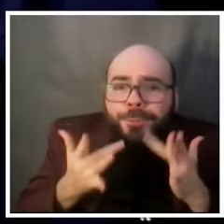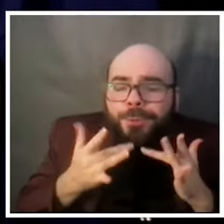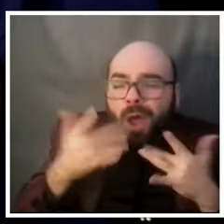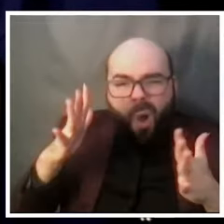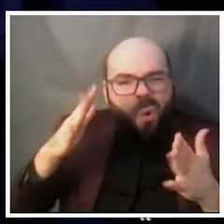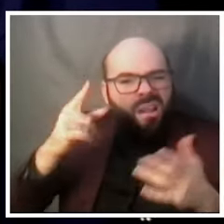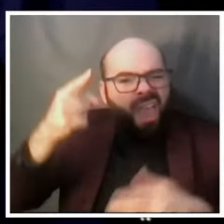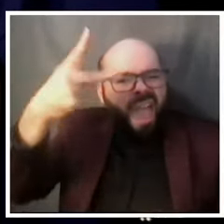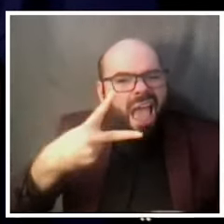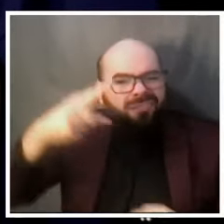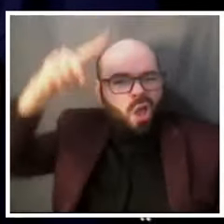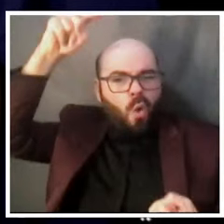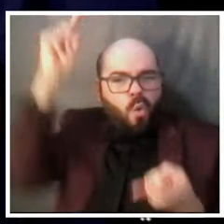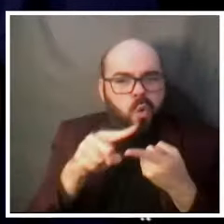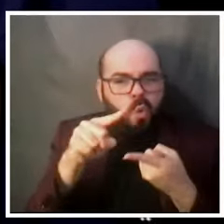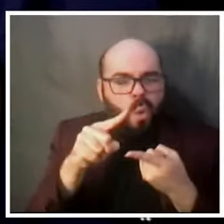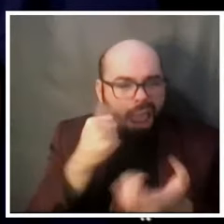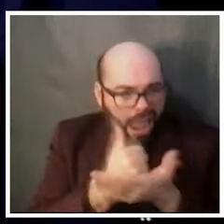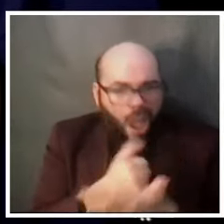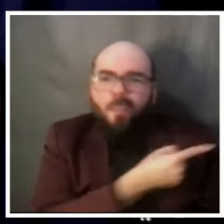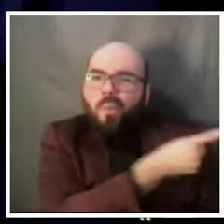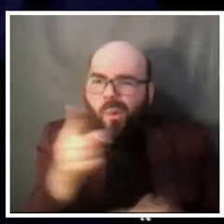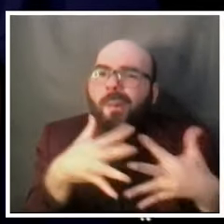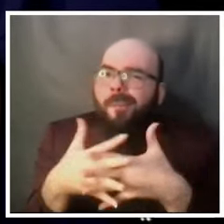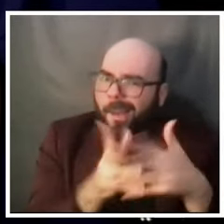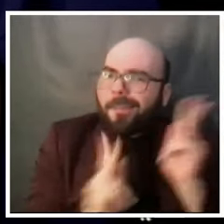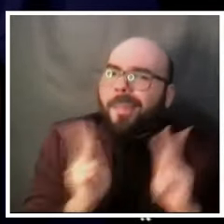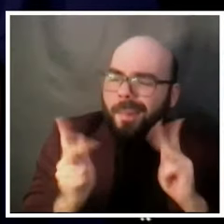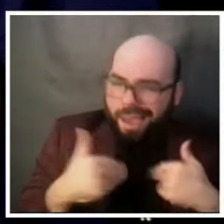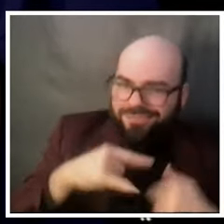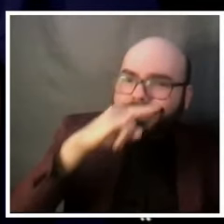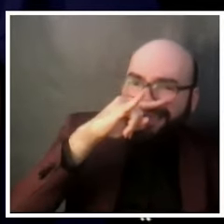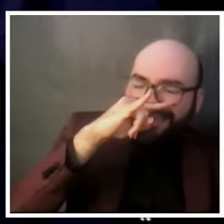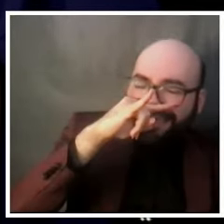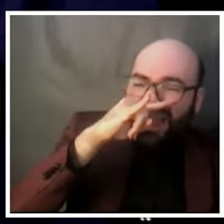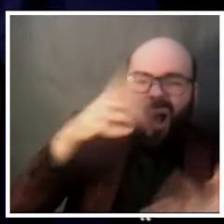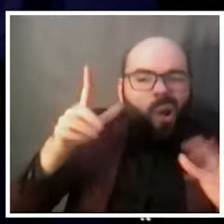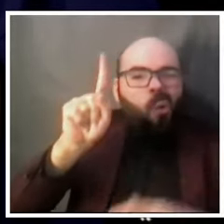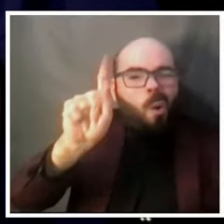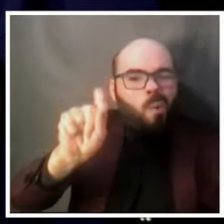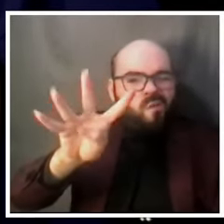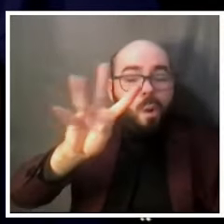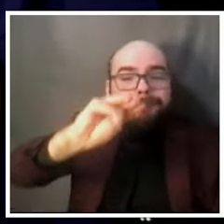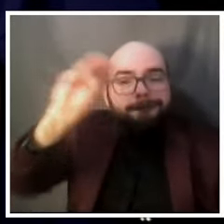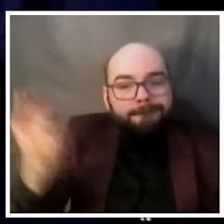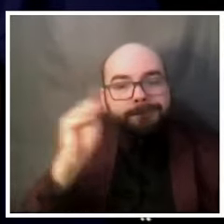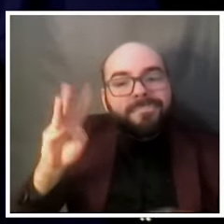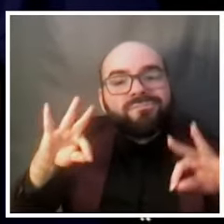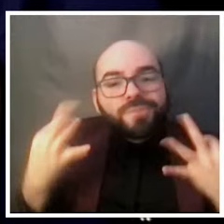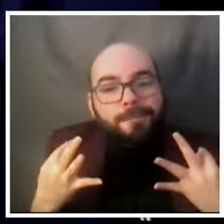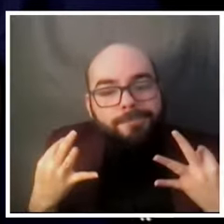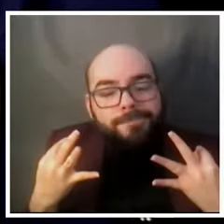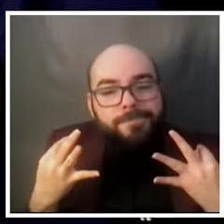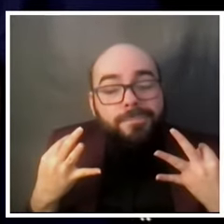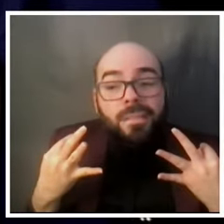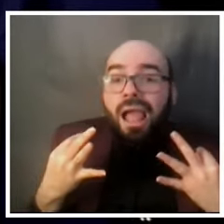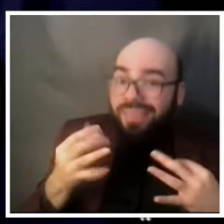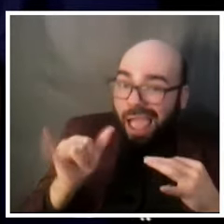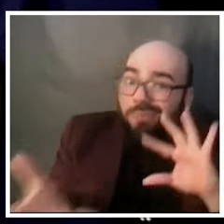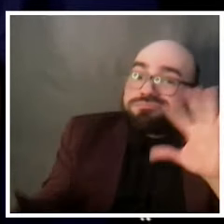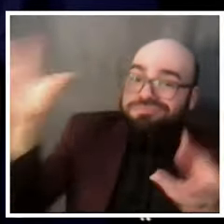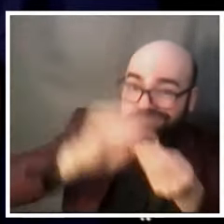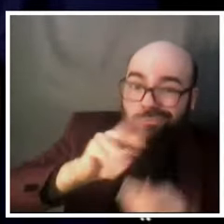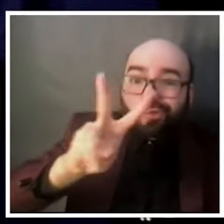That included helping 1.4 million families, nearly 2.4 million children right here